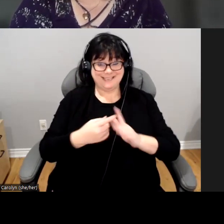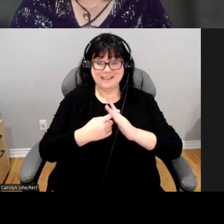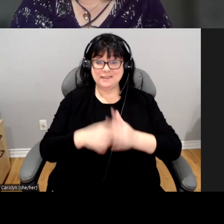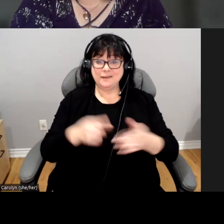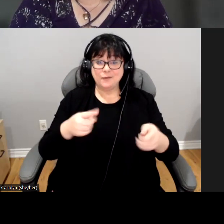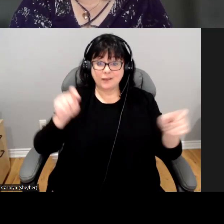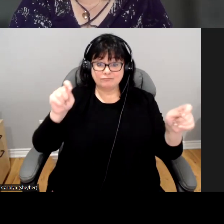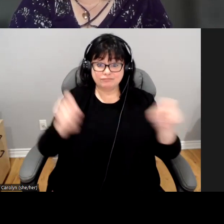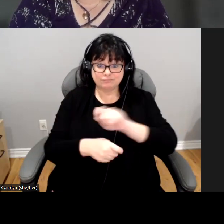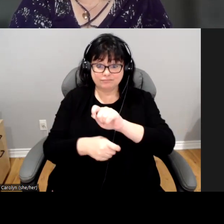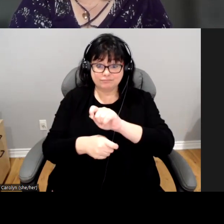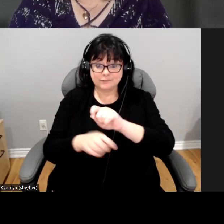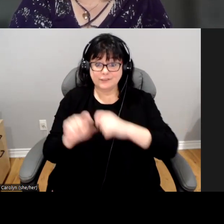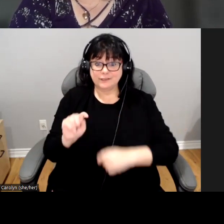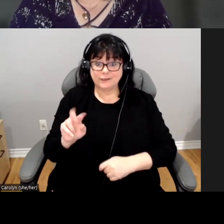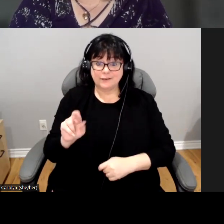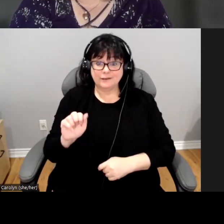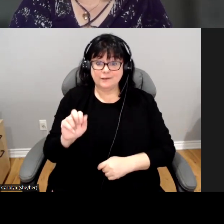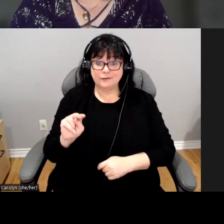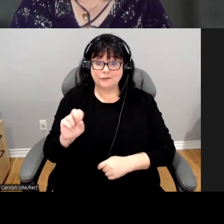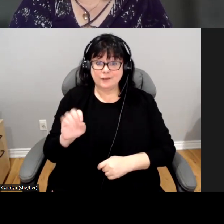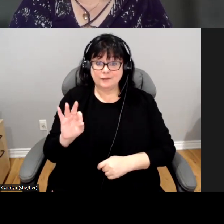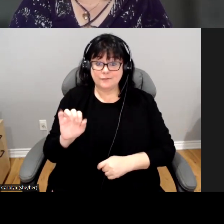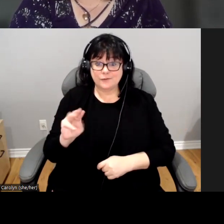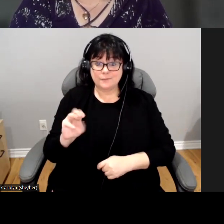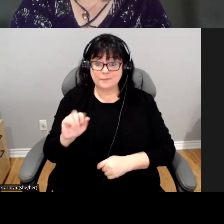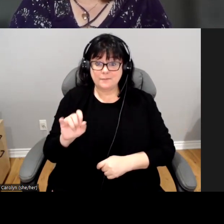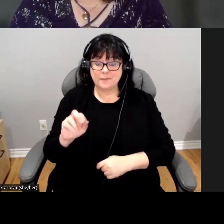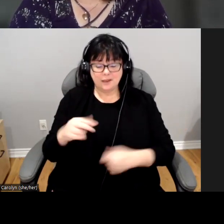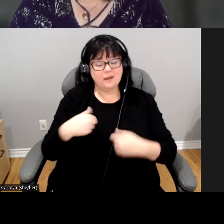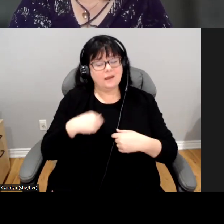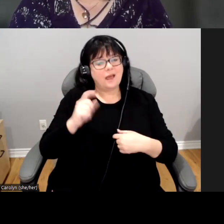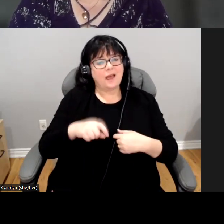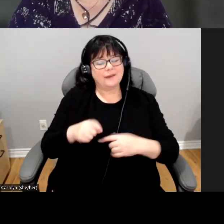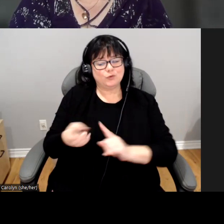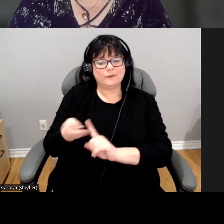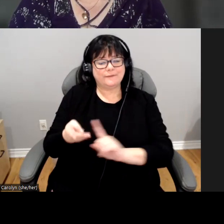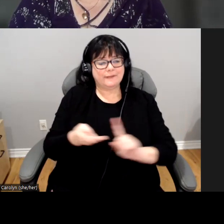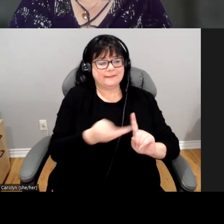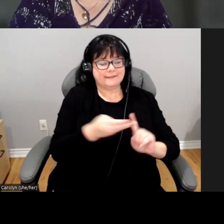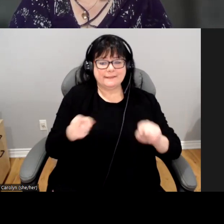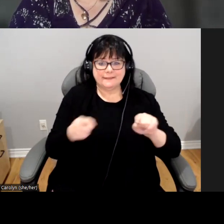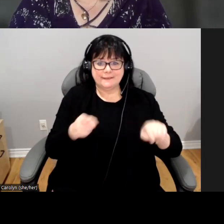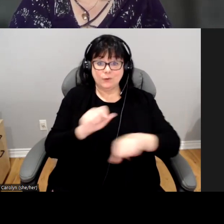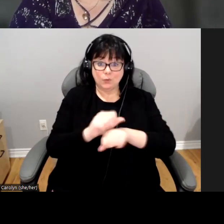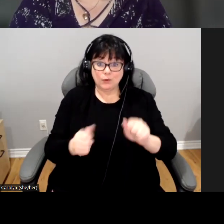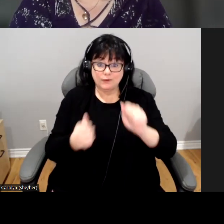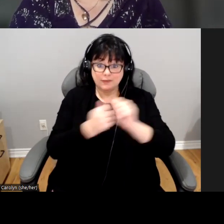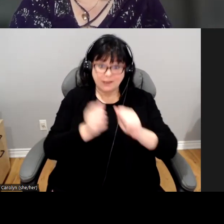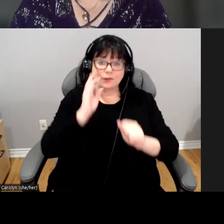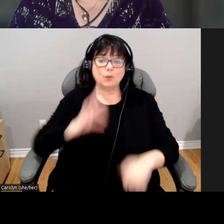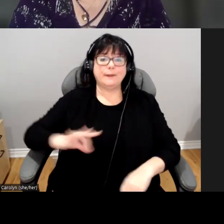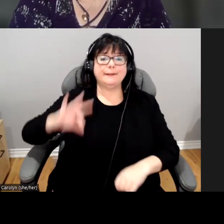to convince both sides the value of working better together. Um, Before transformation,